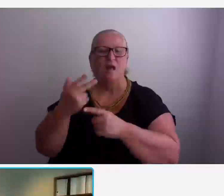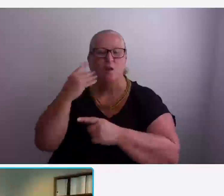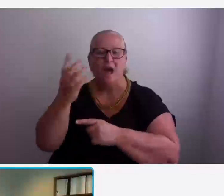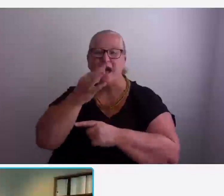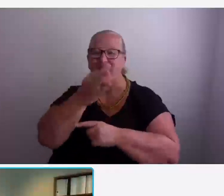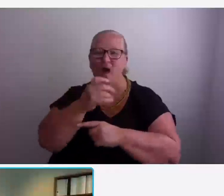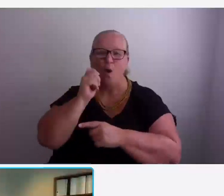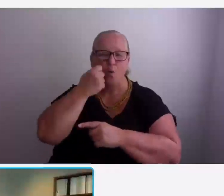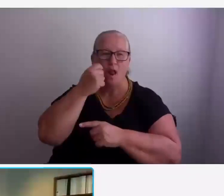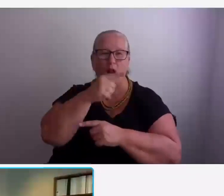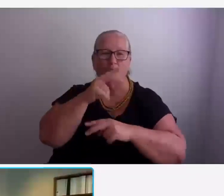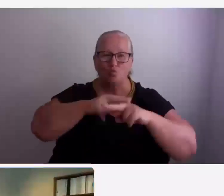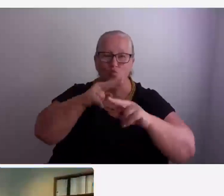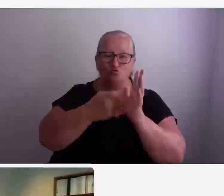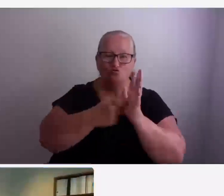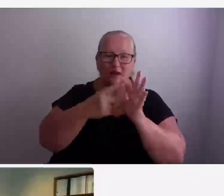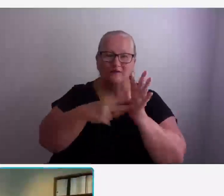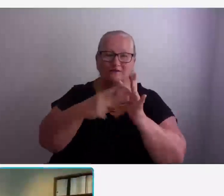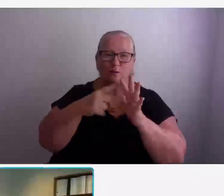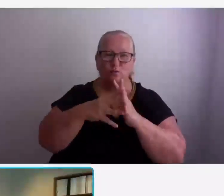reviews continue?